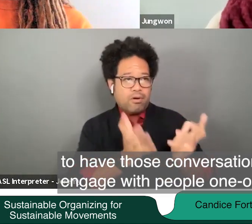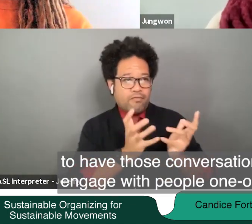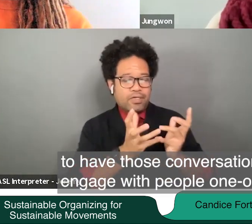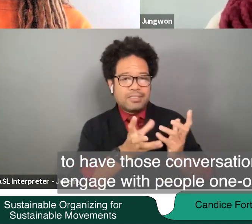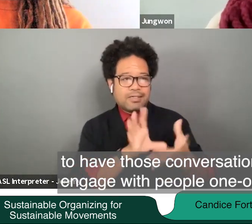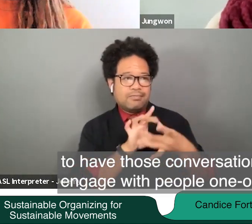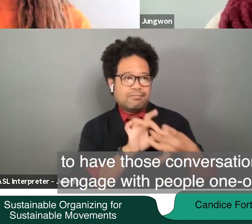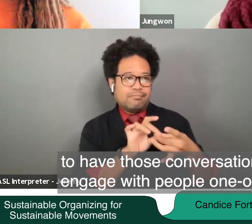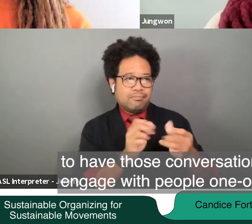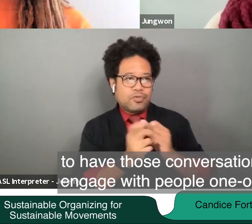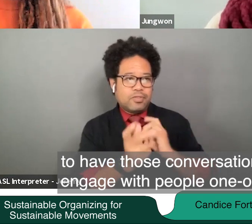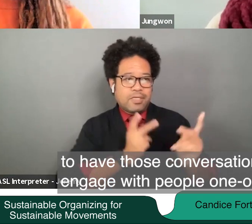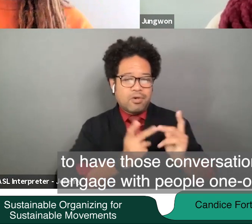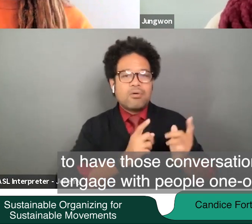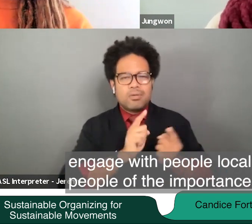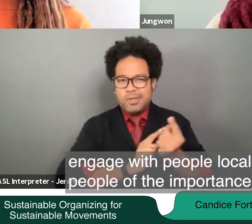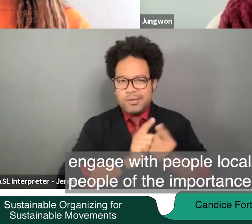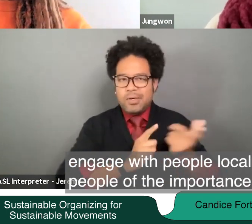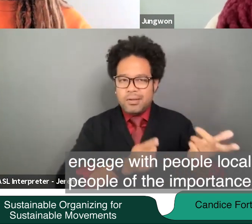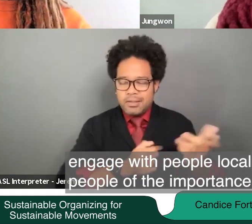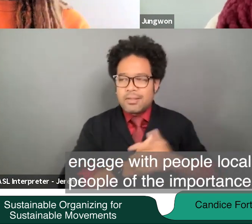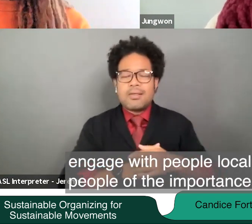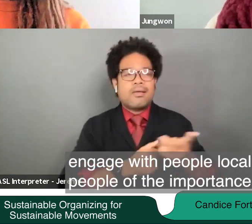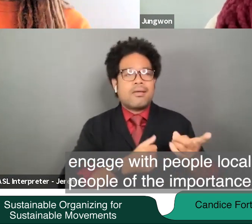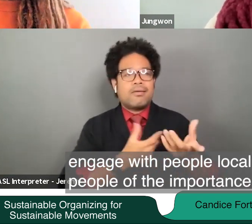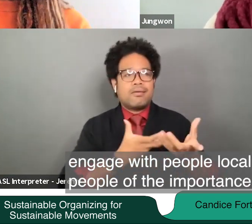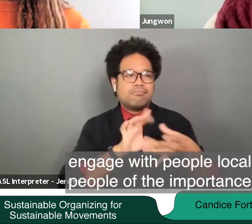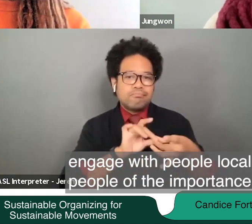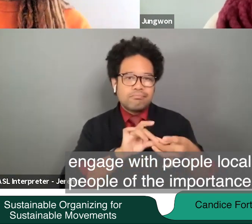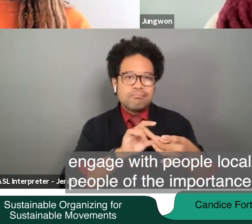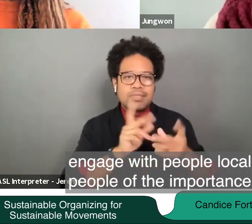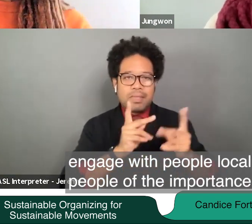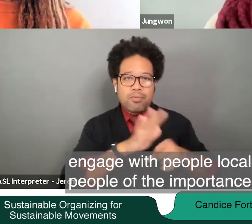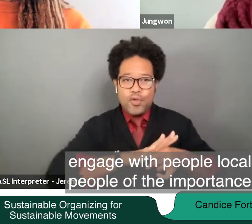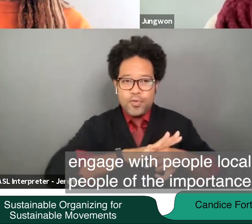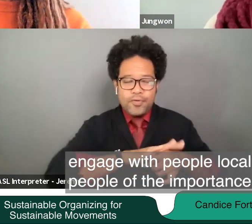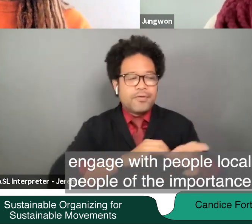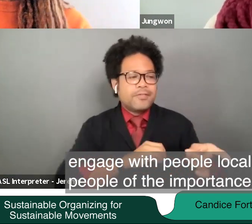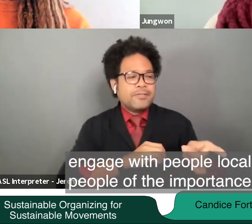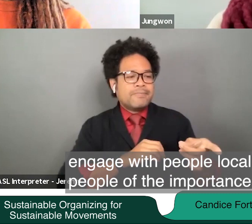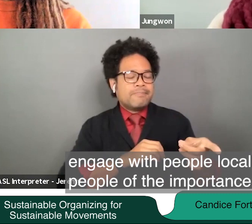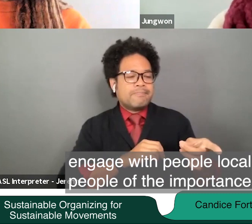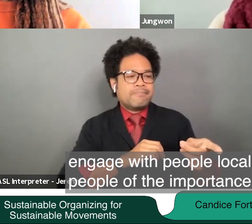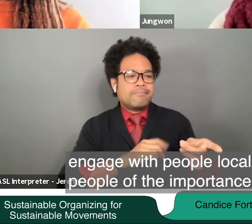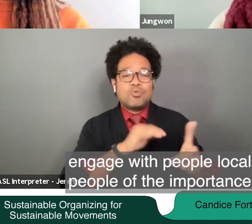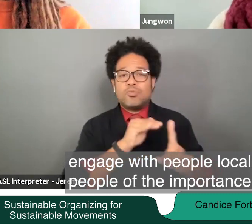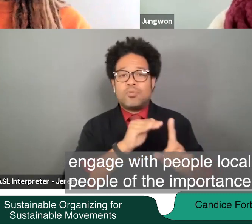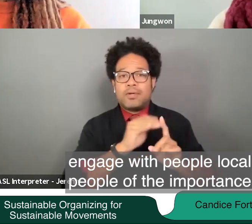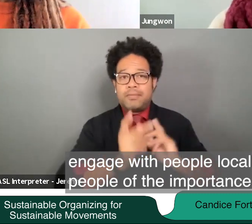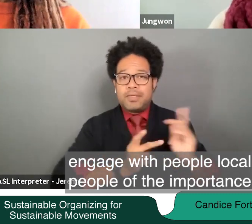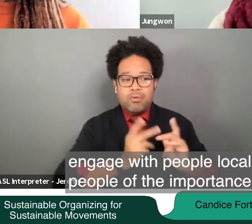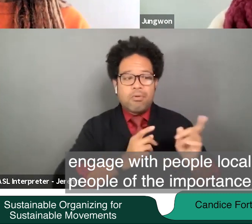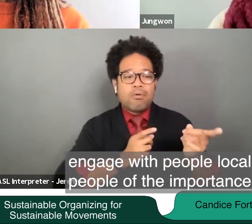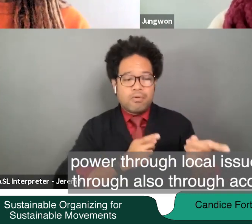people one-on-one, and to engage with people locally, to remind people of